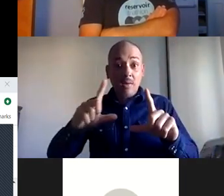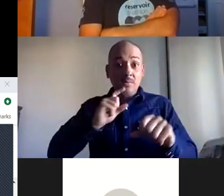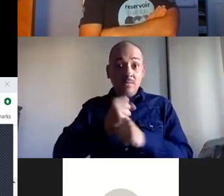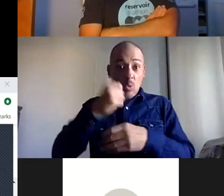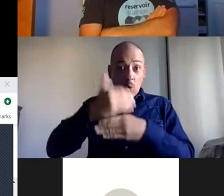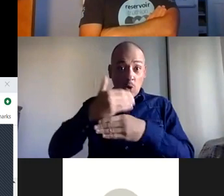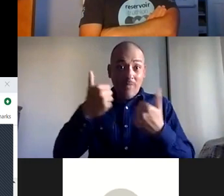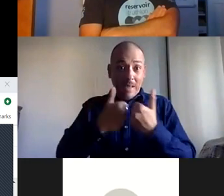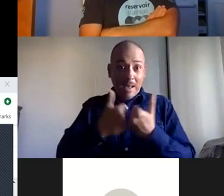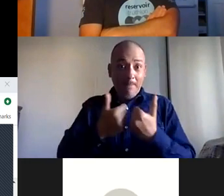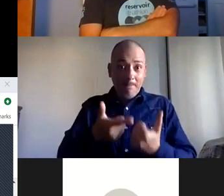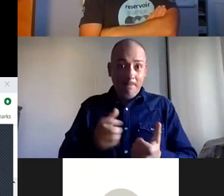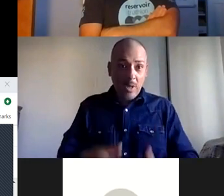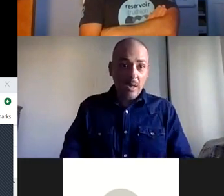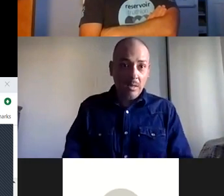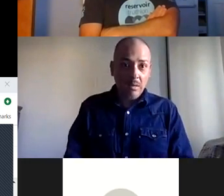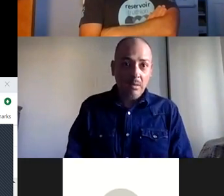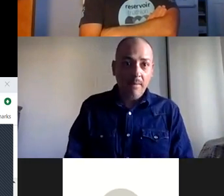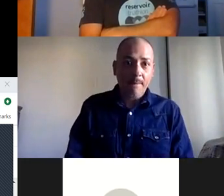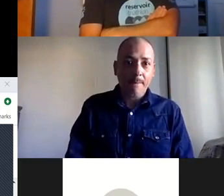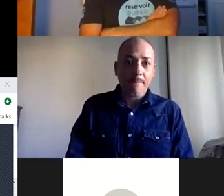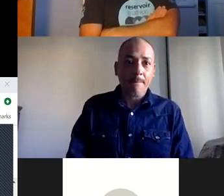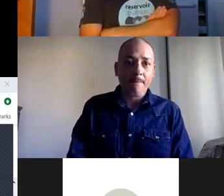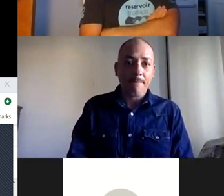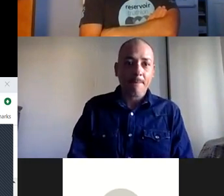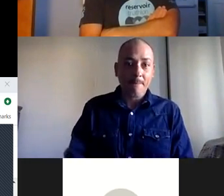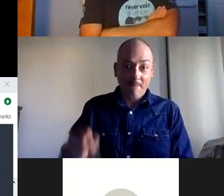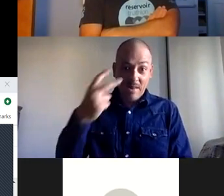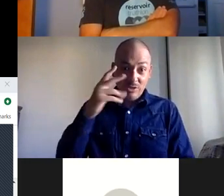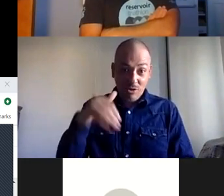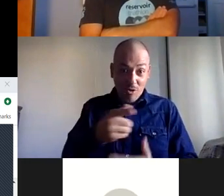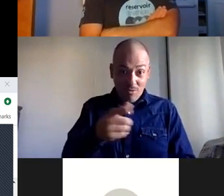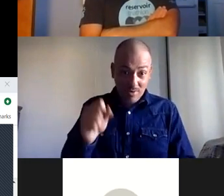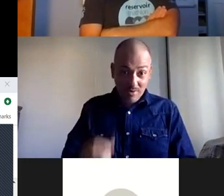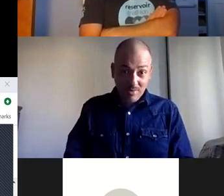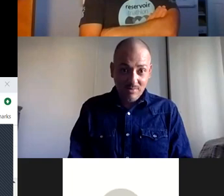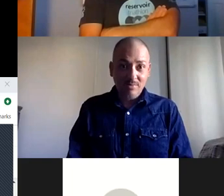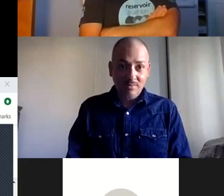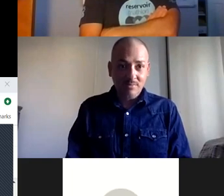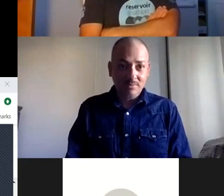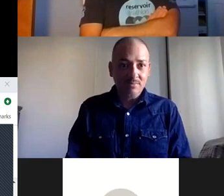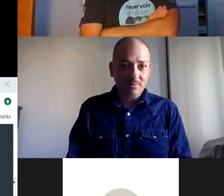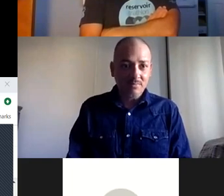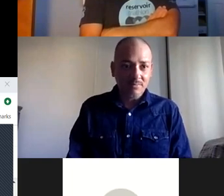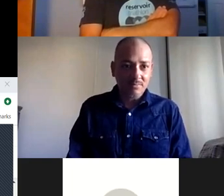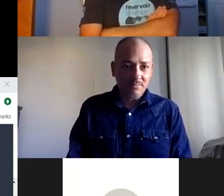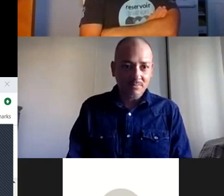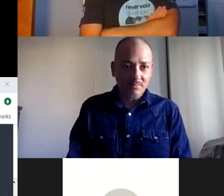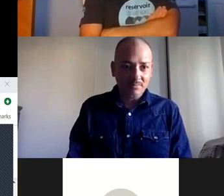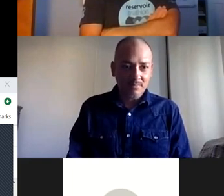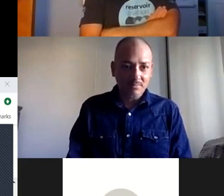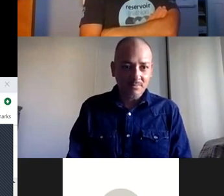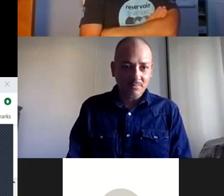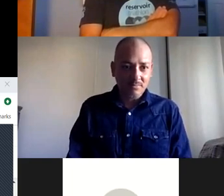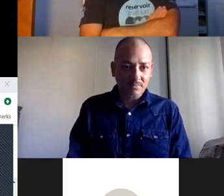right. Yeah. So can you see it all now? Yes. Okay. Really